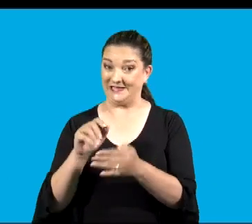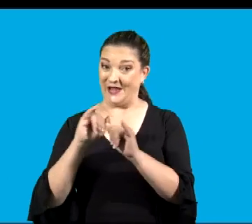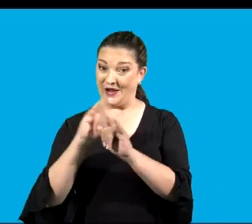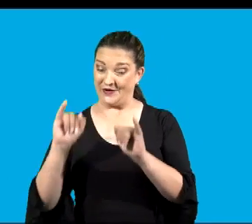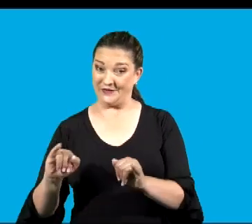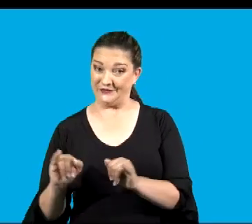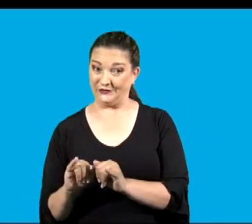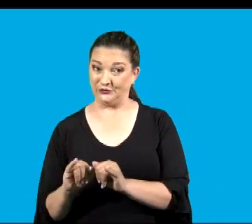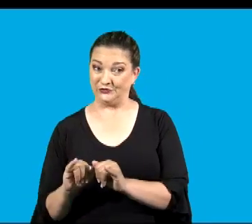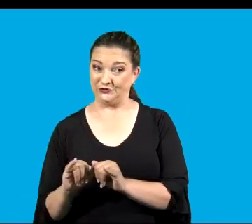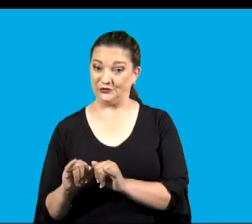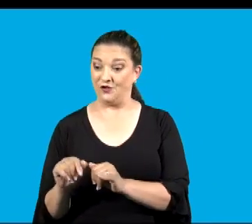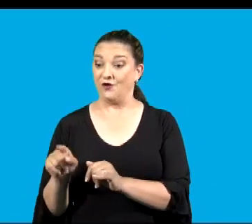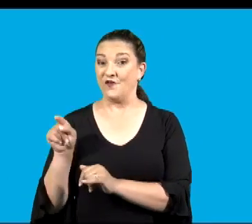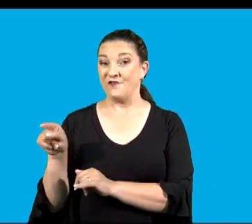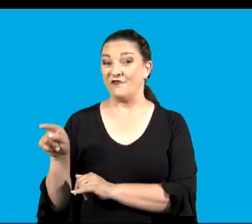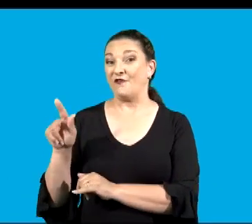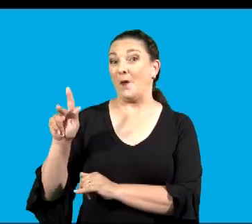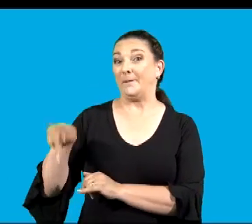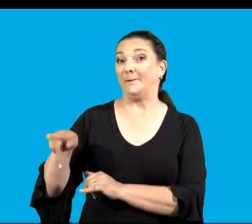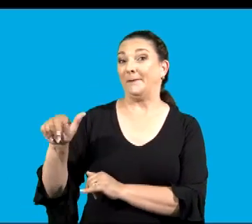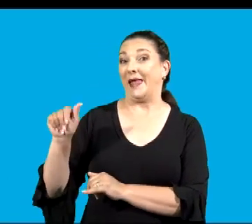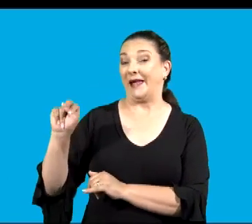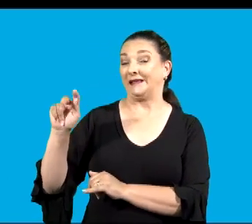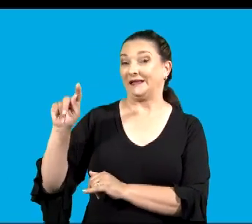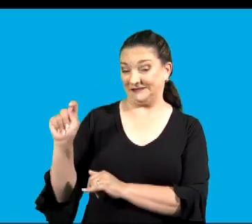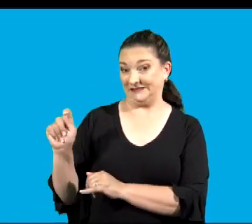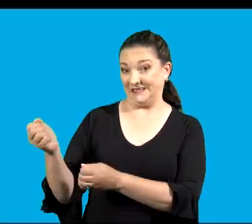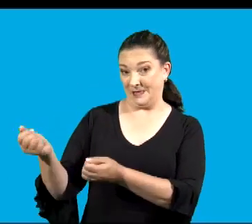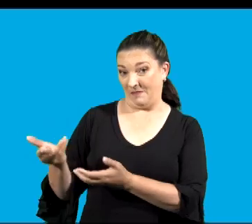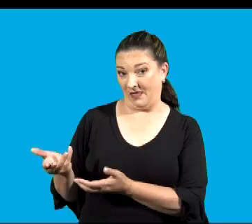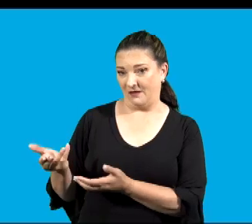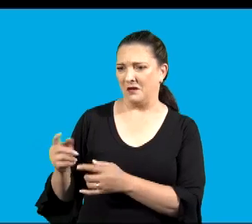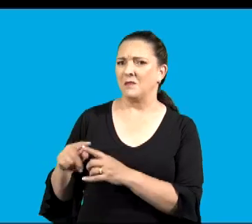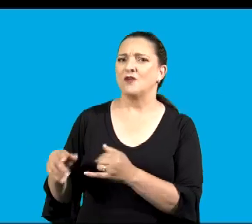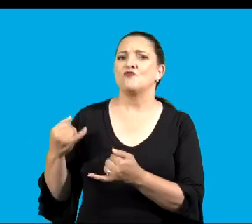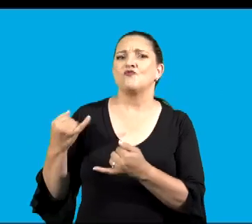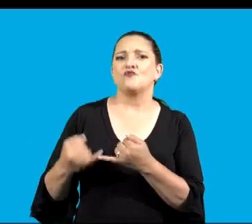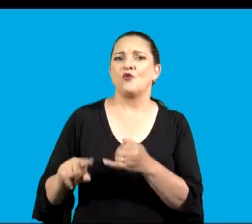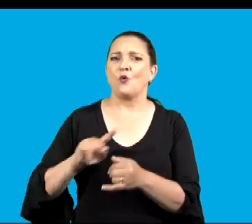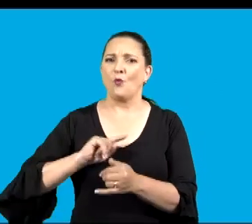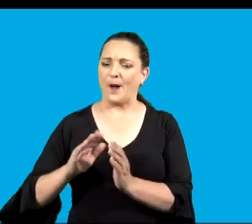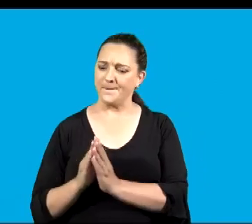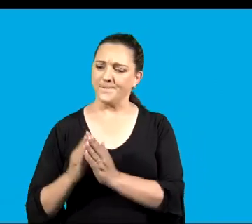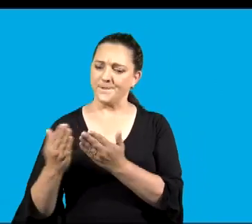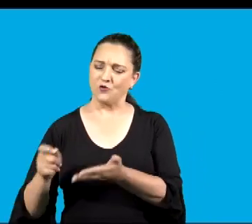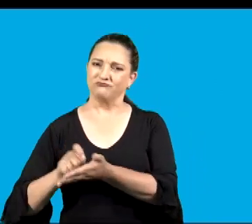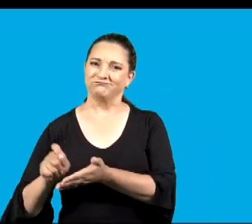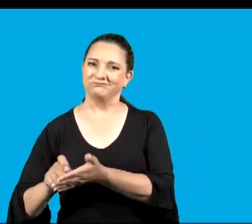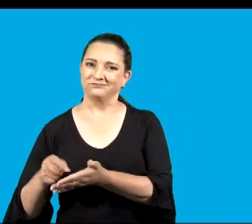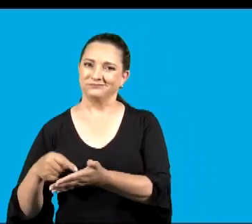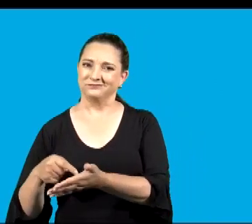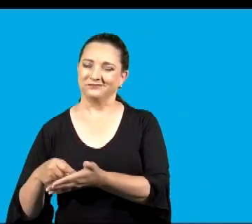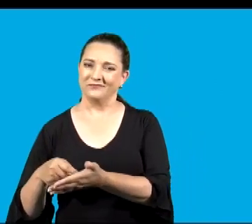this invoice is from Planet Suppliers, but it was recorded in the